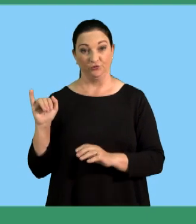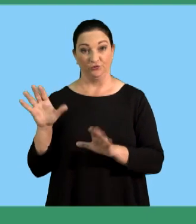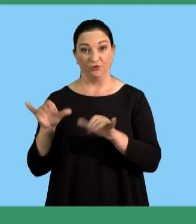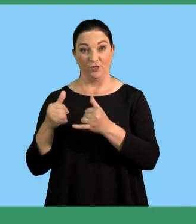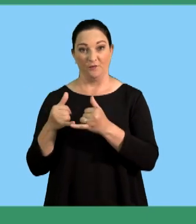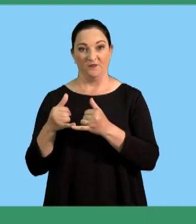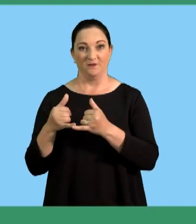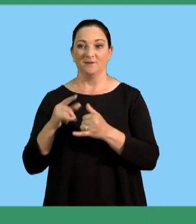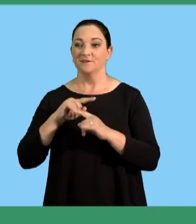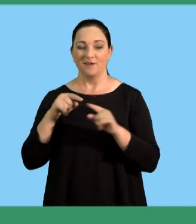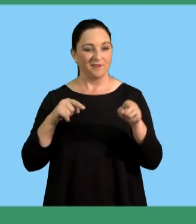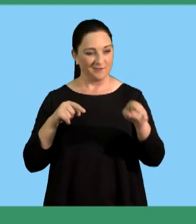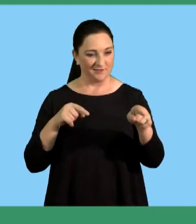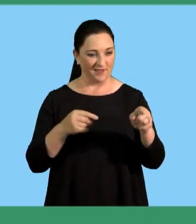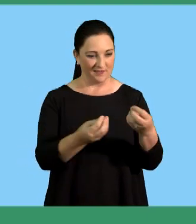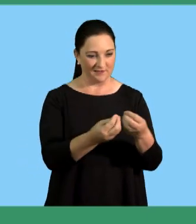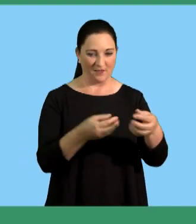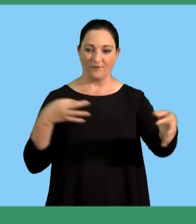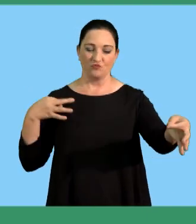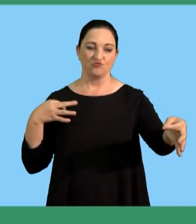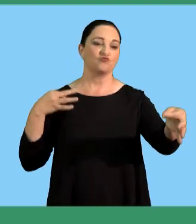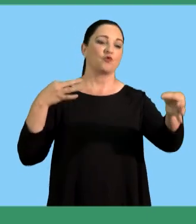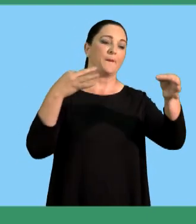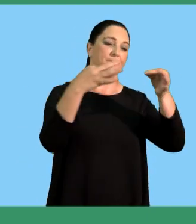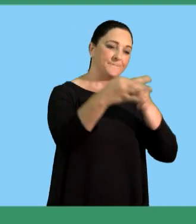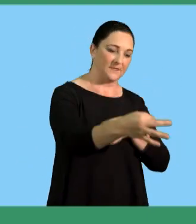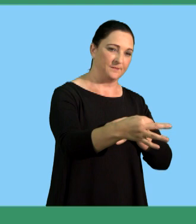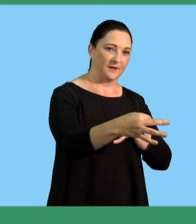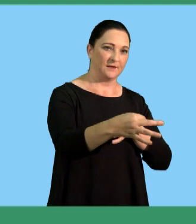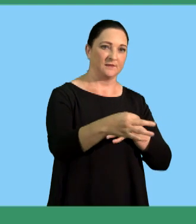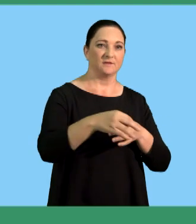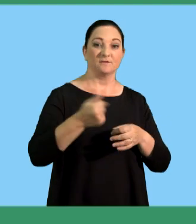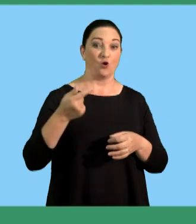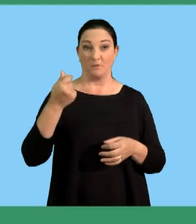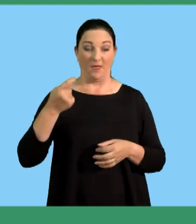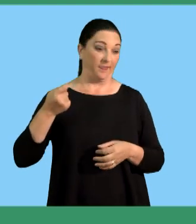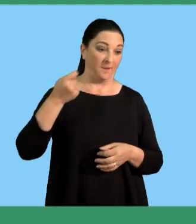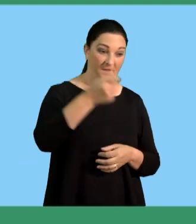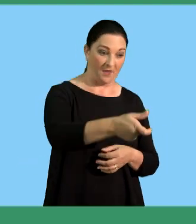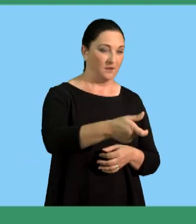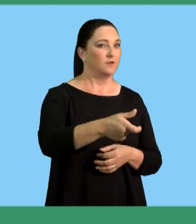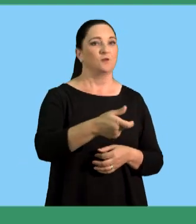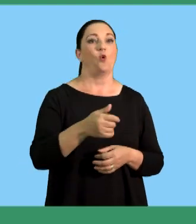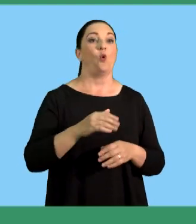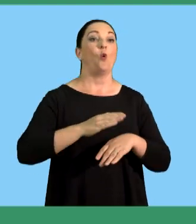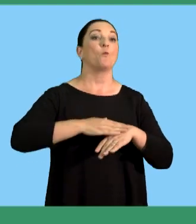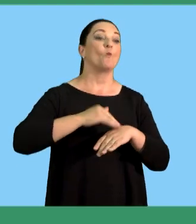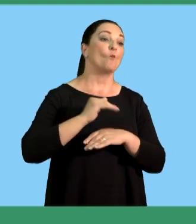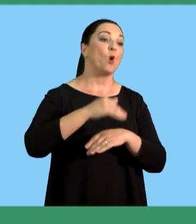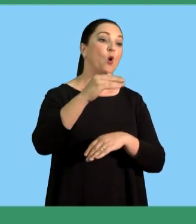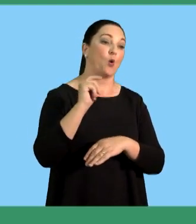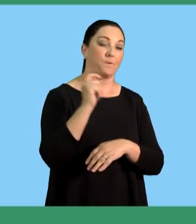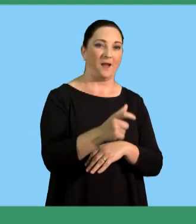will reinstate or replace the damaged goods instead of reimbursing, meaning instead of paying